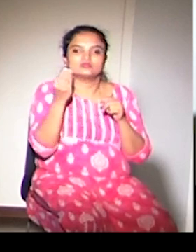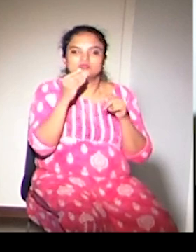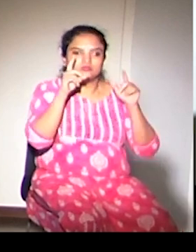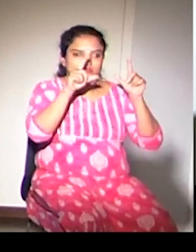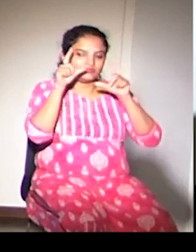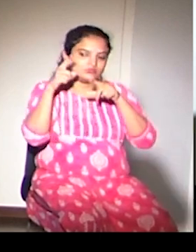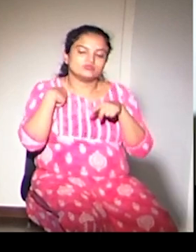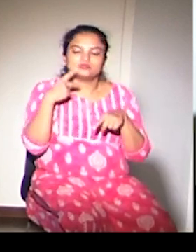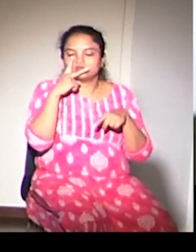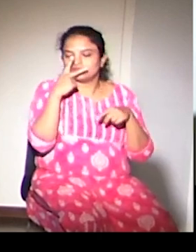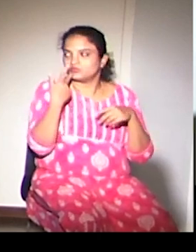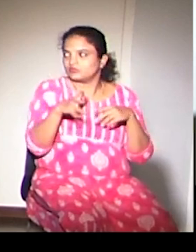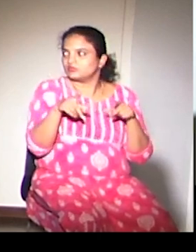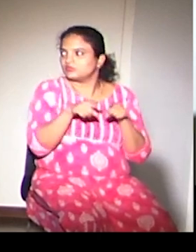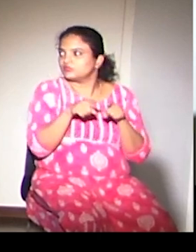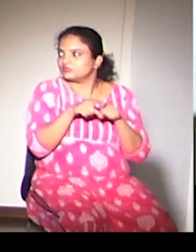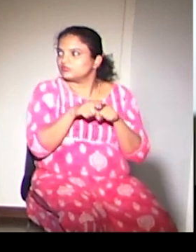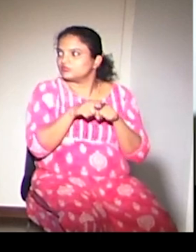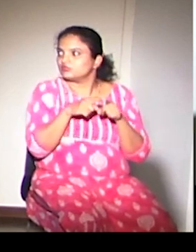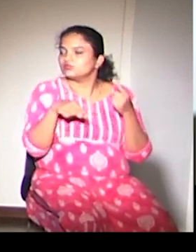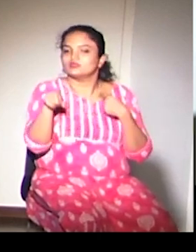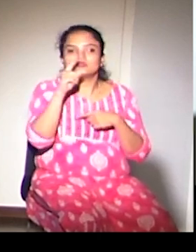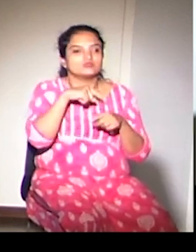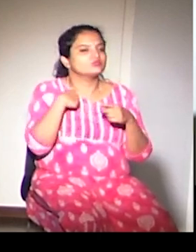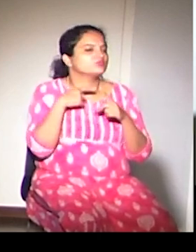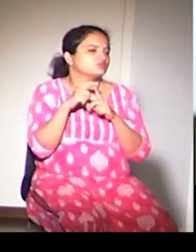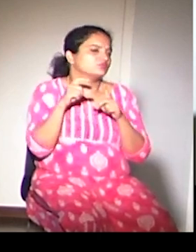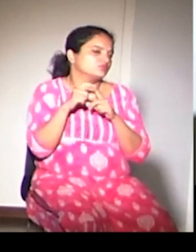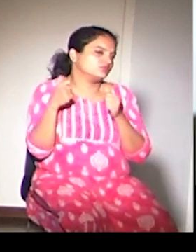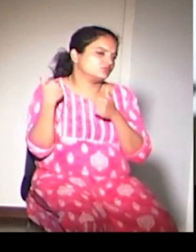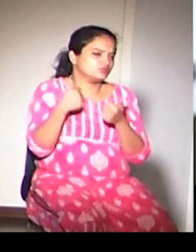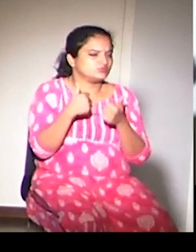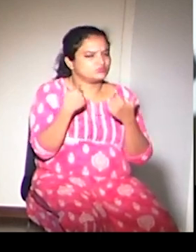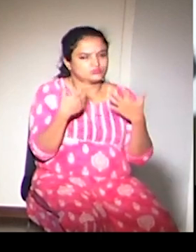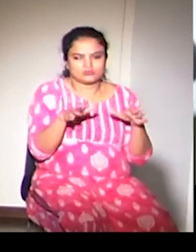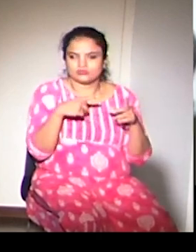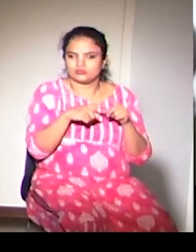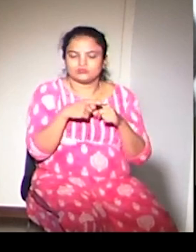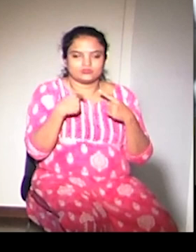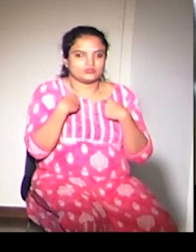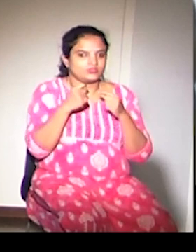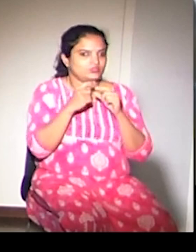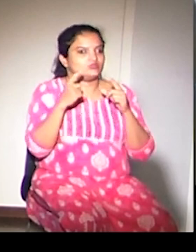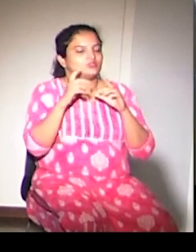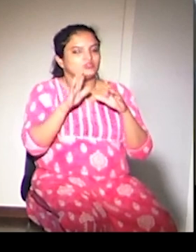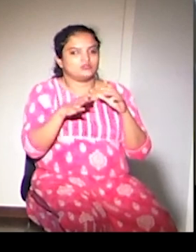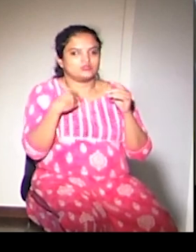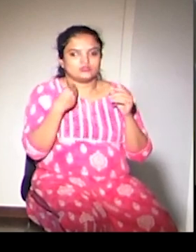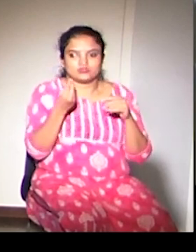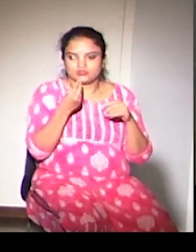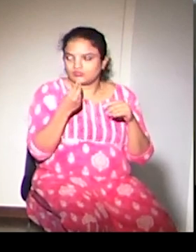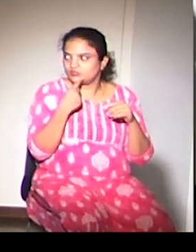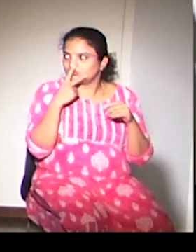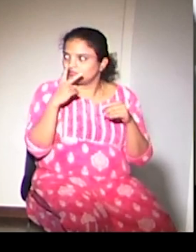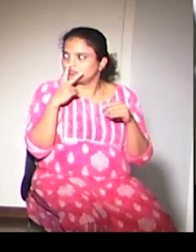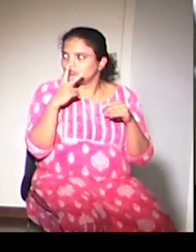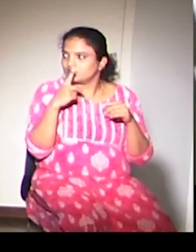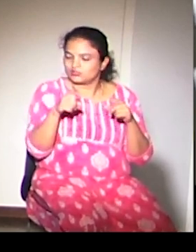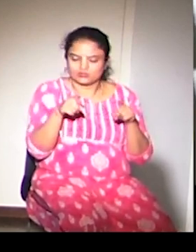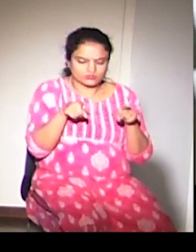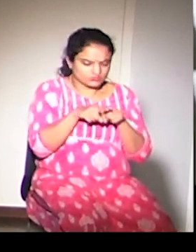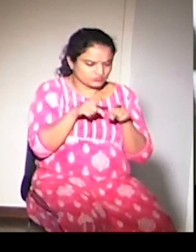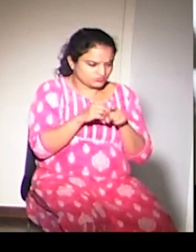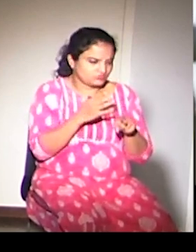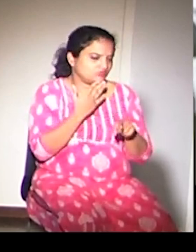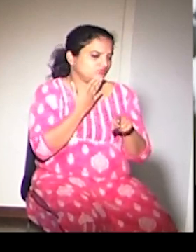it, and it's been very well done. It's a little bit of a shock with restoration, because you get these very bright